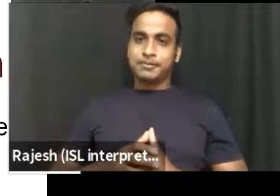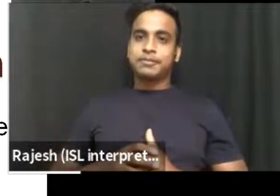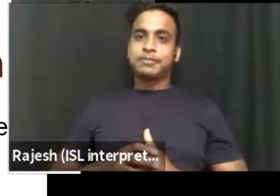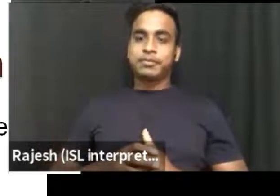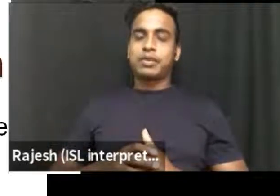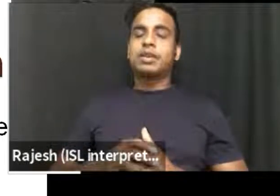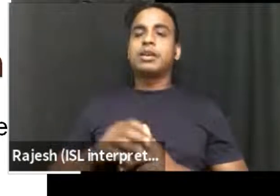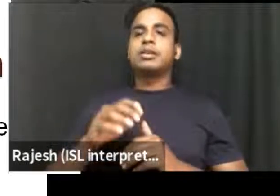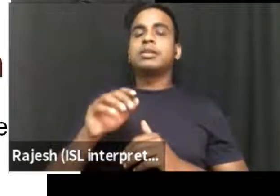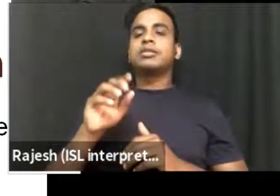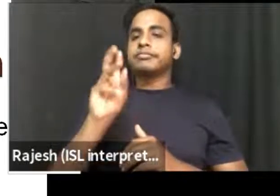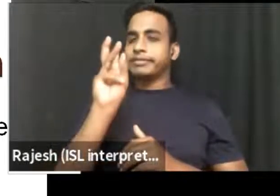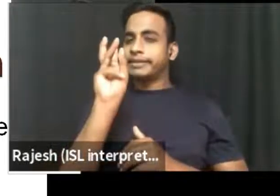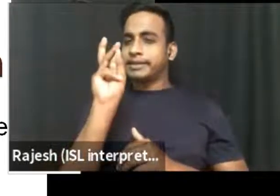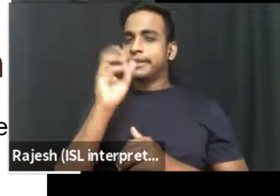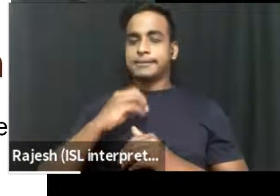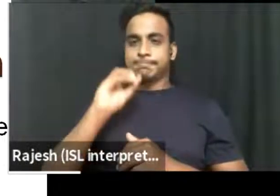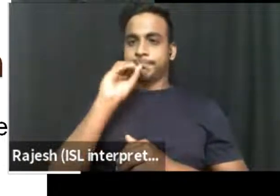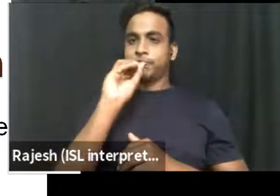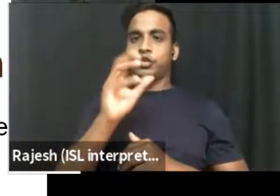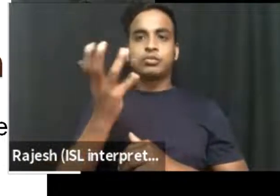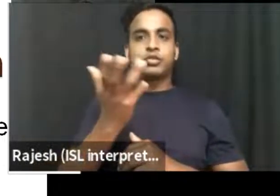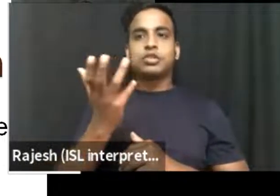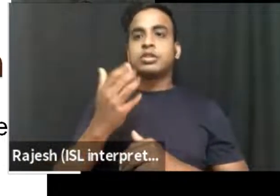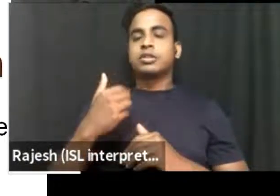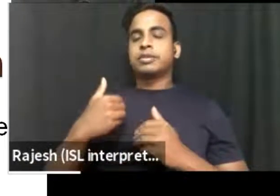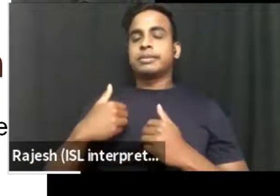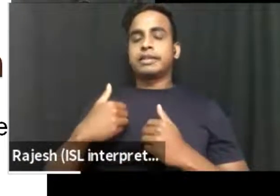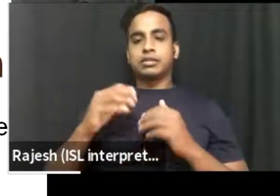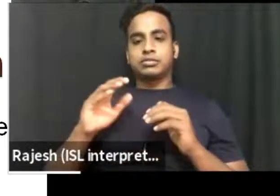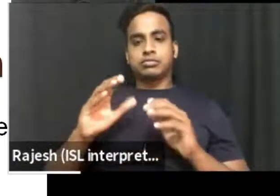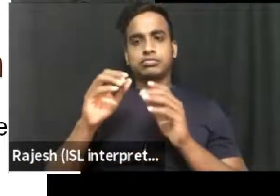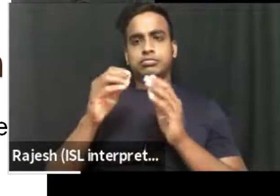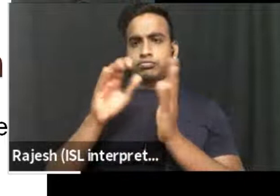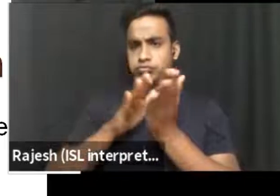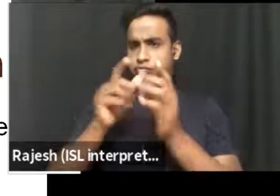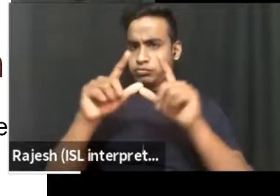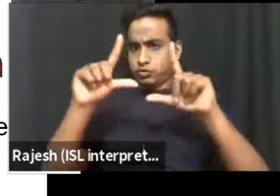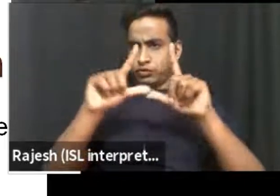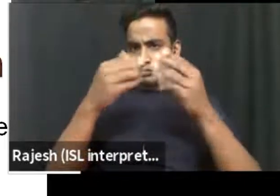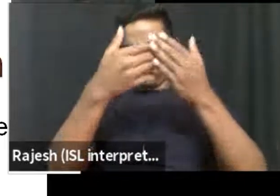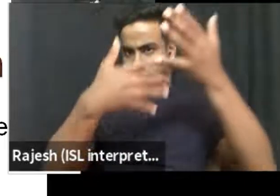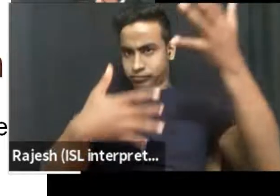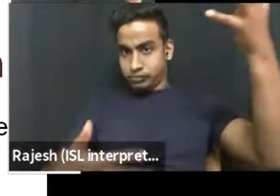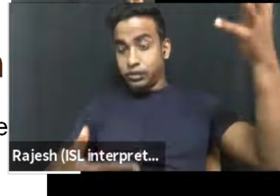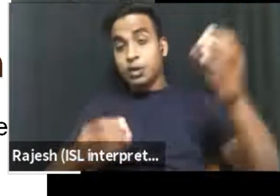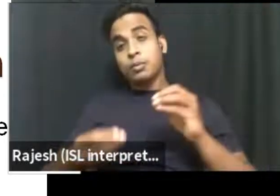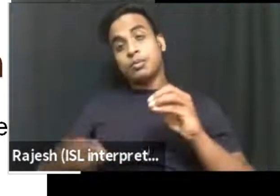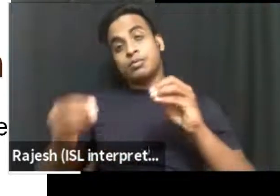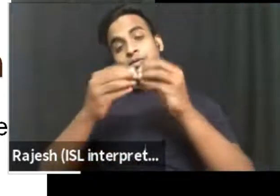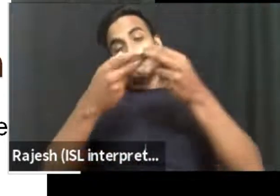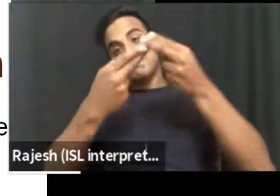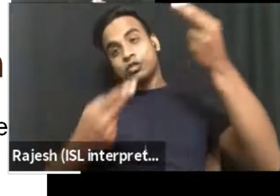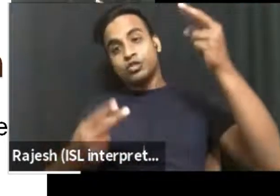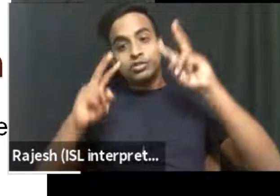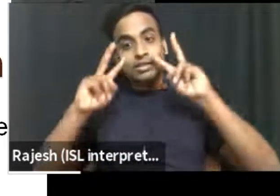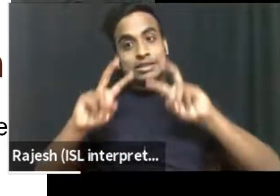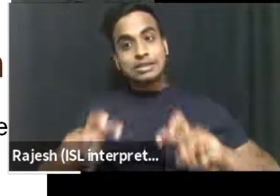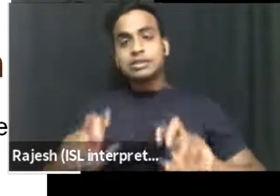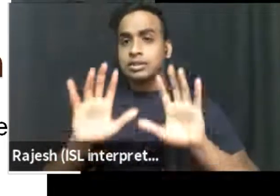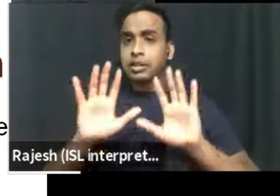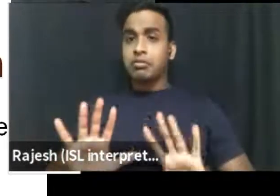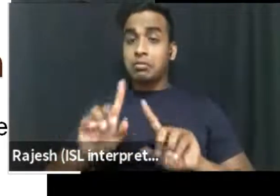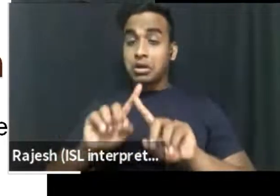to say is that we do have a larger document. So this question of whether we come out with a very